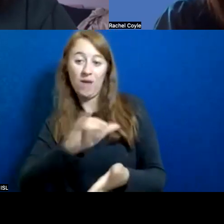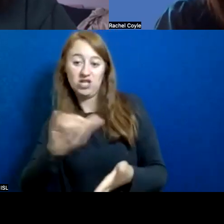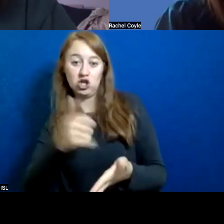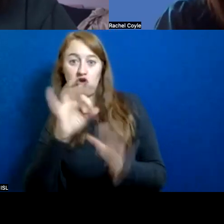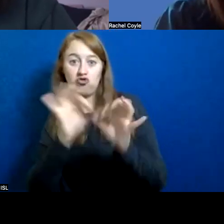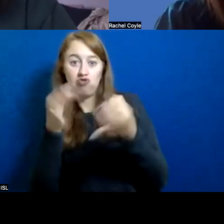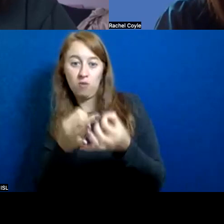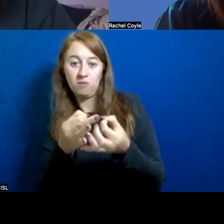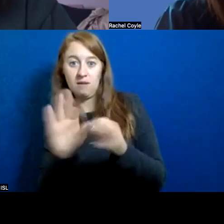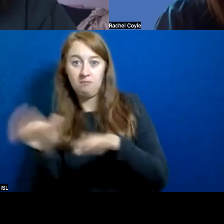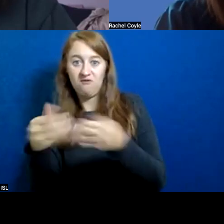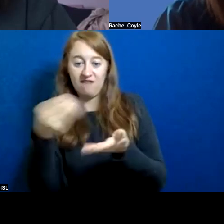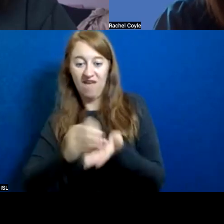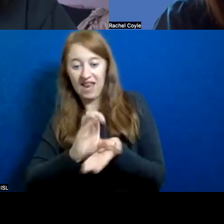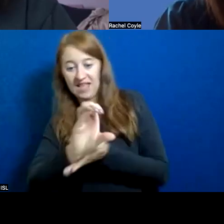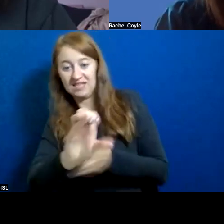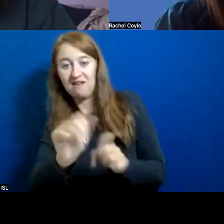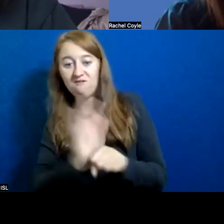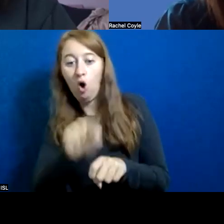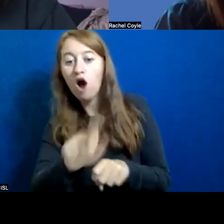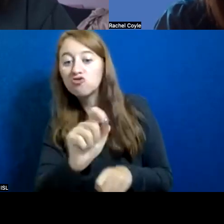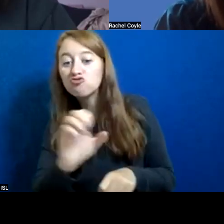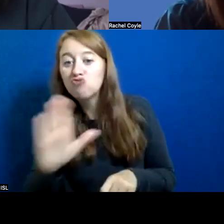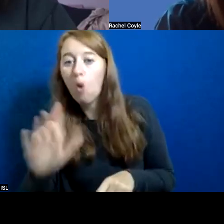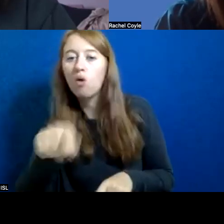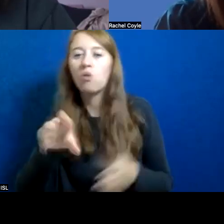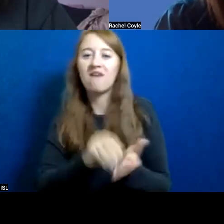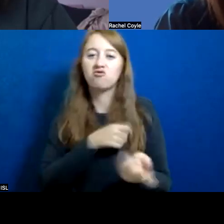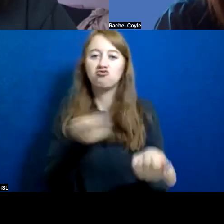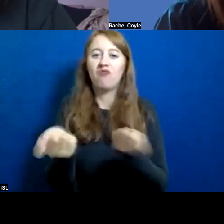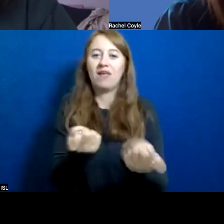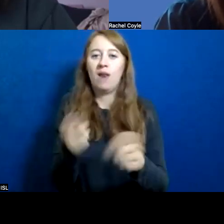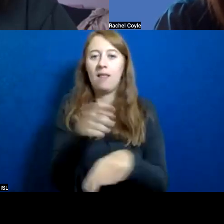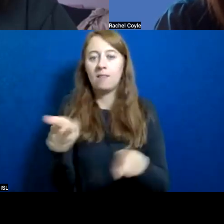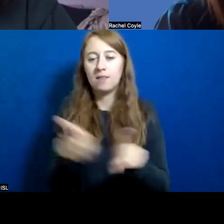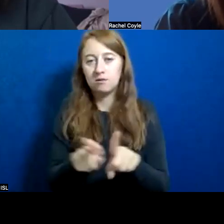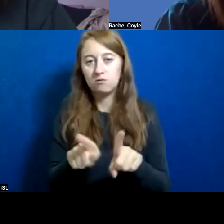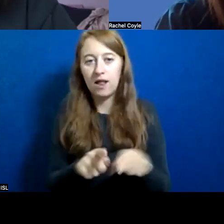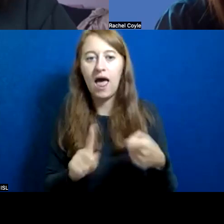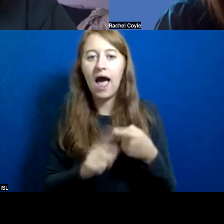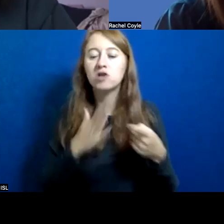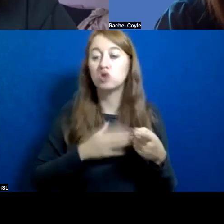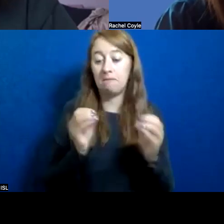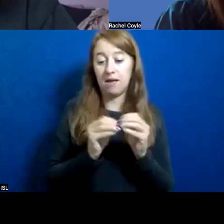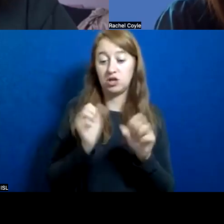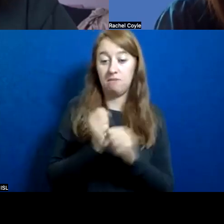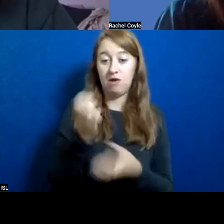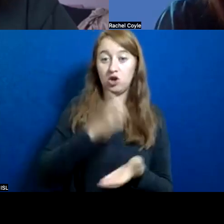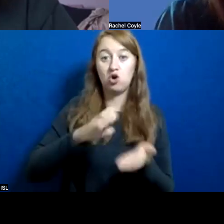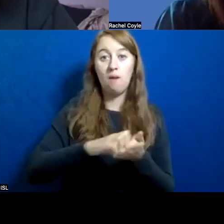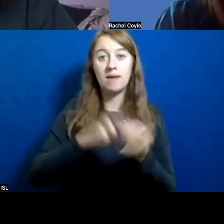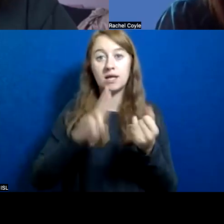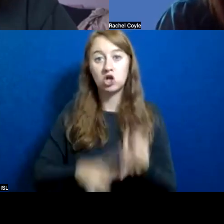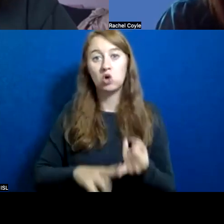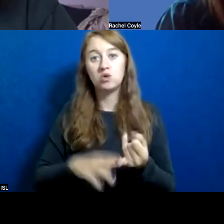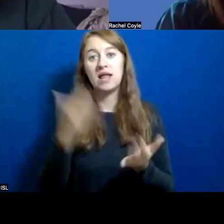and regulating that too, on top of obviously the platforms. And just to add in the context of the EU legislation, the